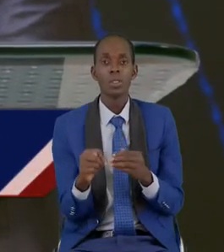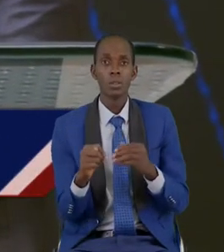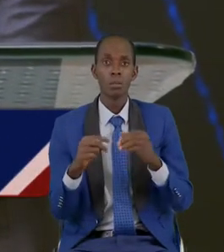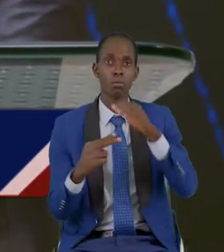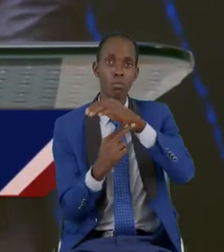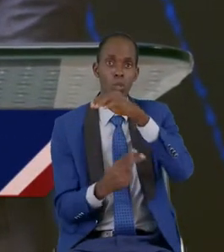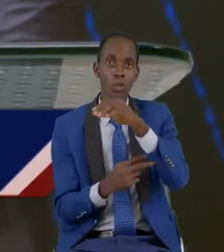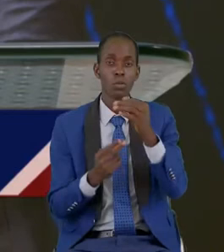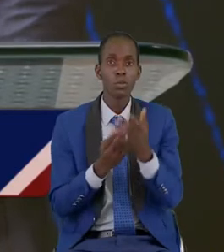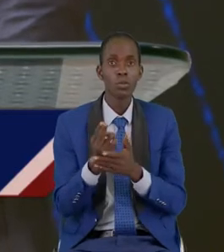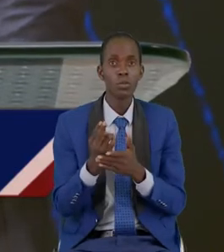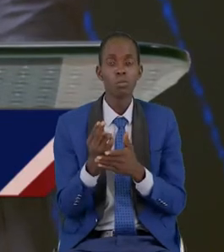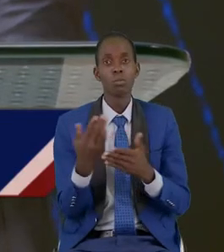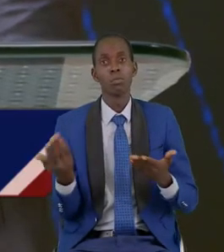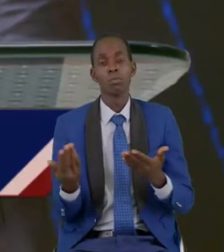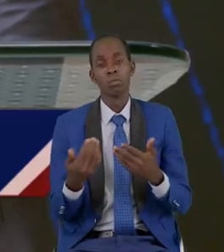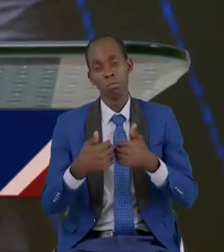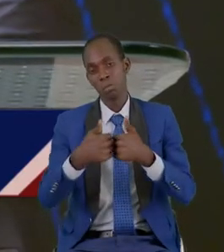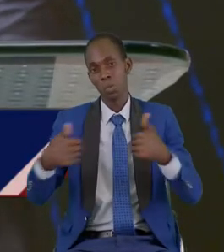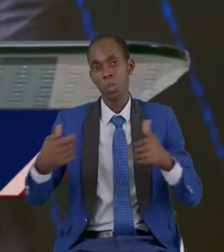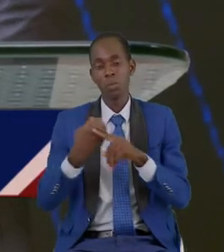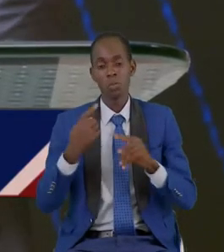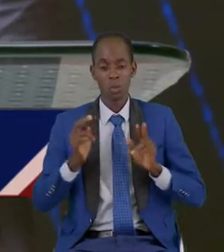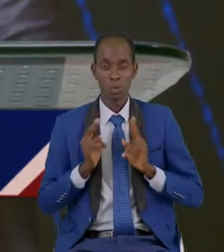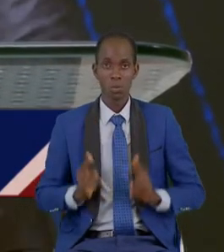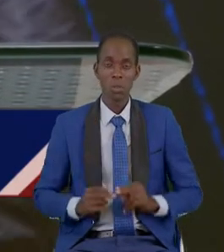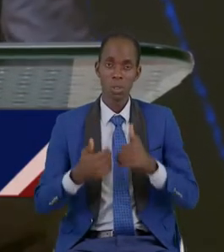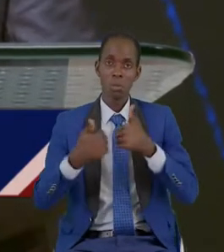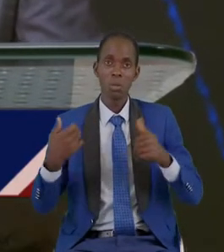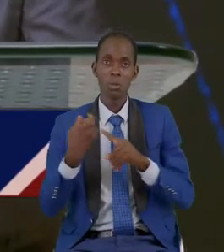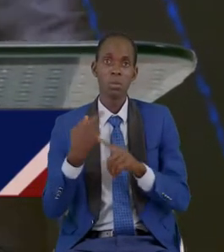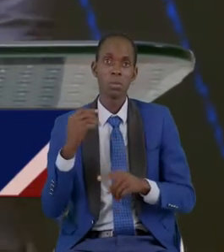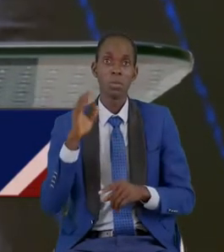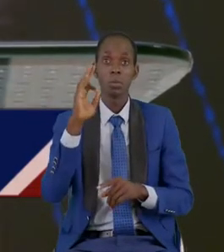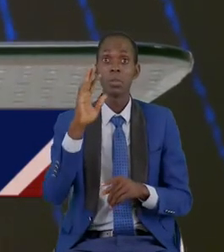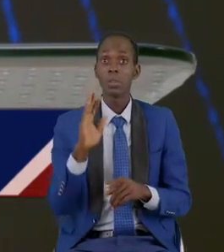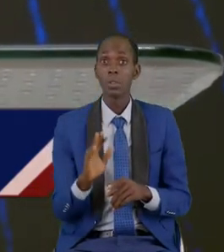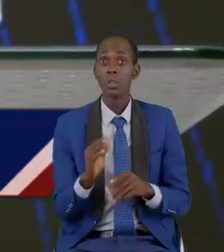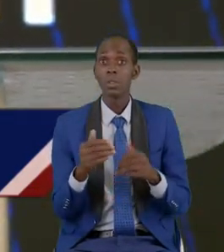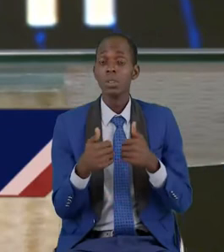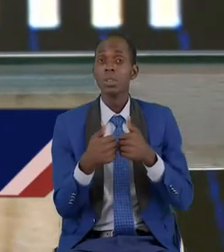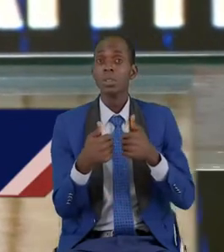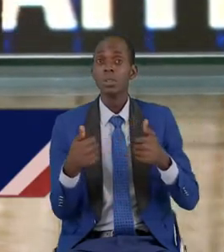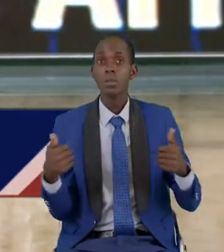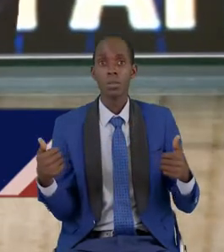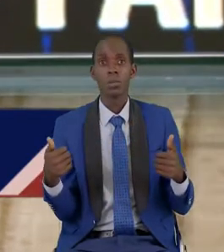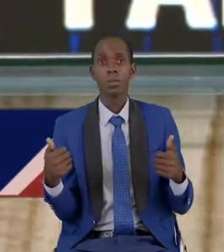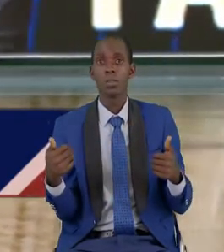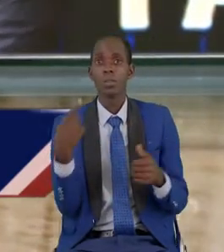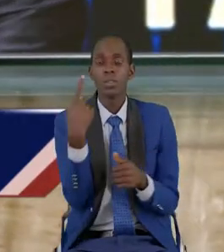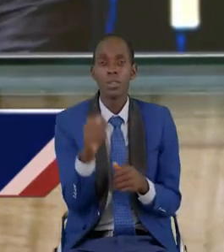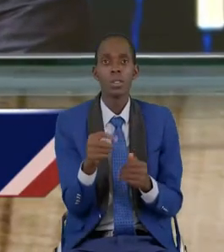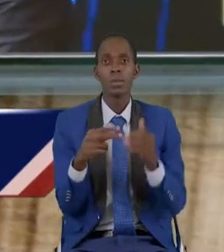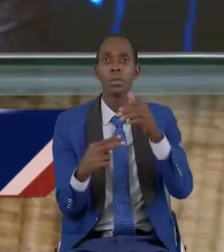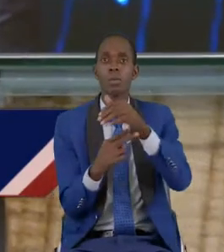human being, apart from a preacher, apart from an apostle being a pillar, the pillar of truth.